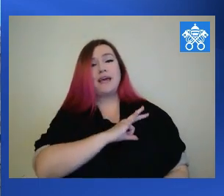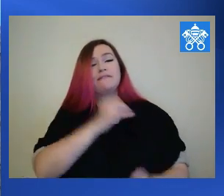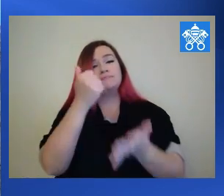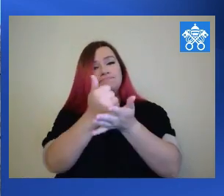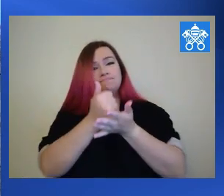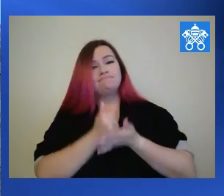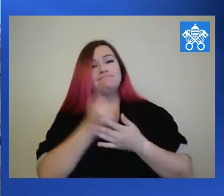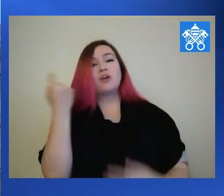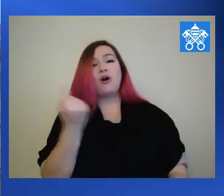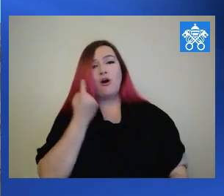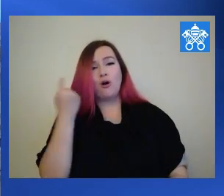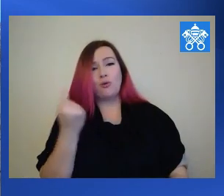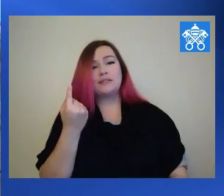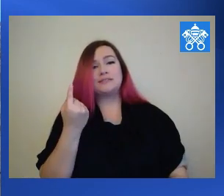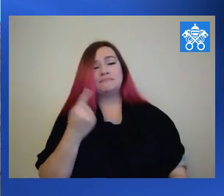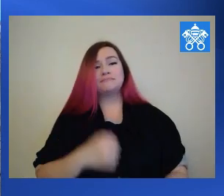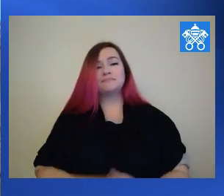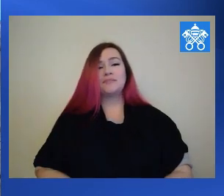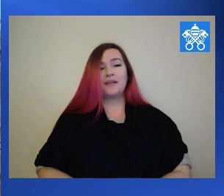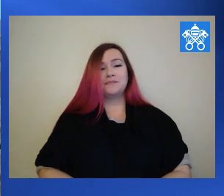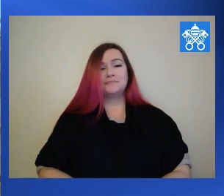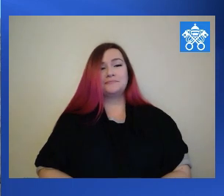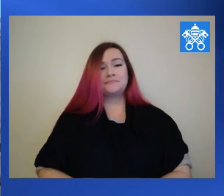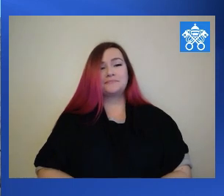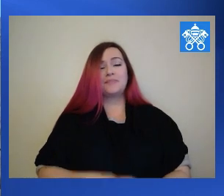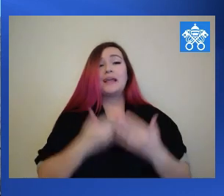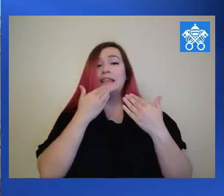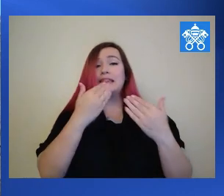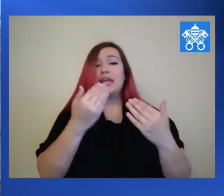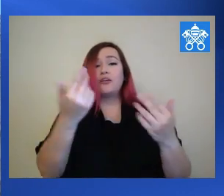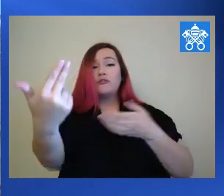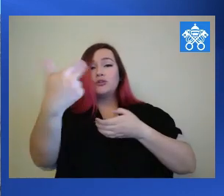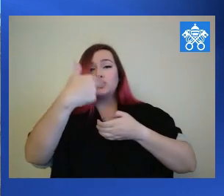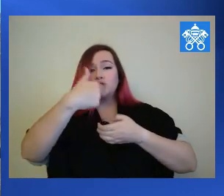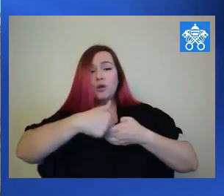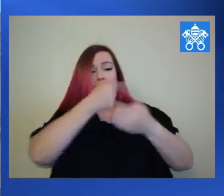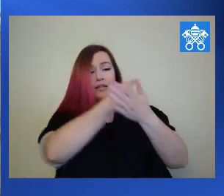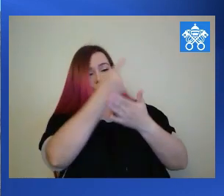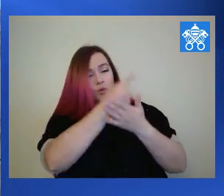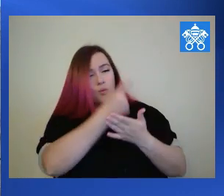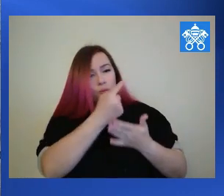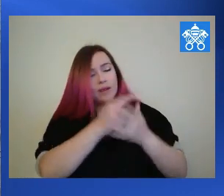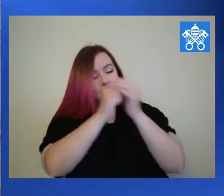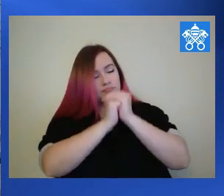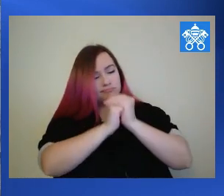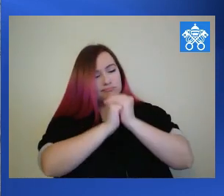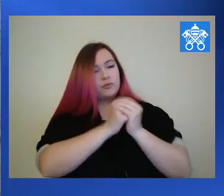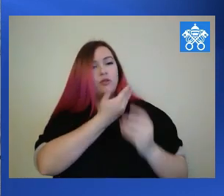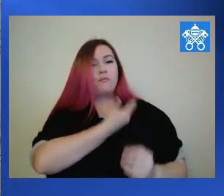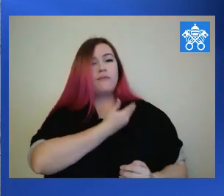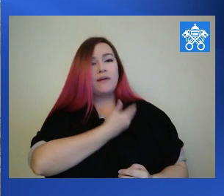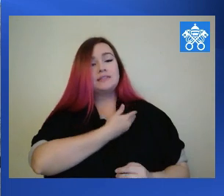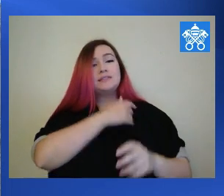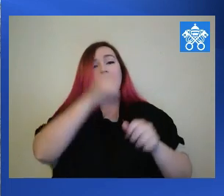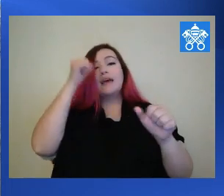broadcast to you, and thank you all for joining us in this weekly appointment with our Holy Father, in which we remember